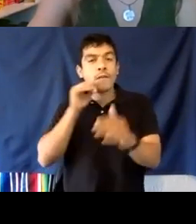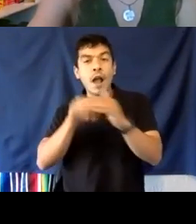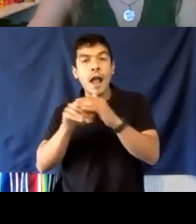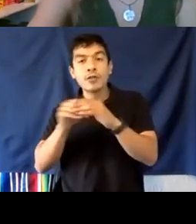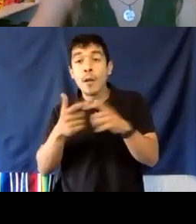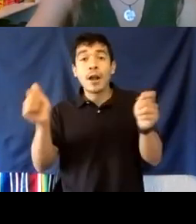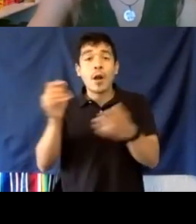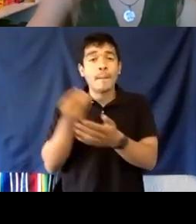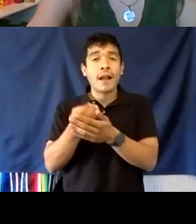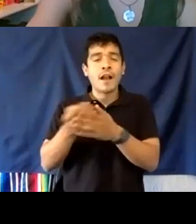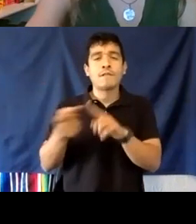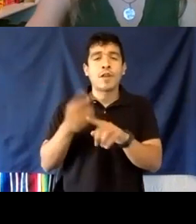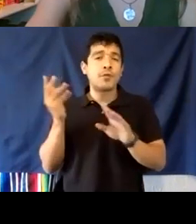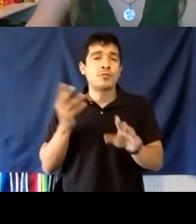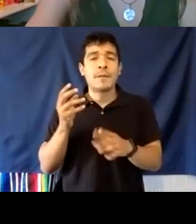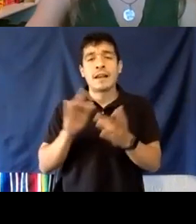streaming networks.